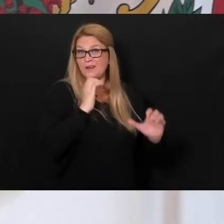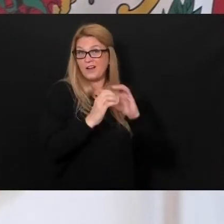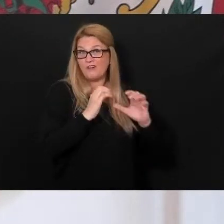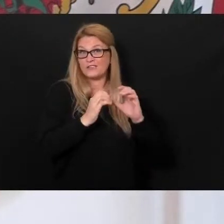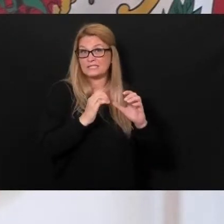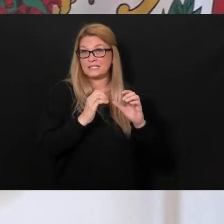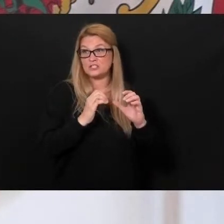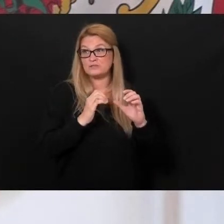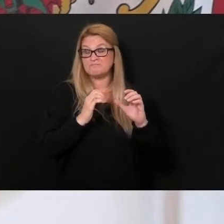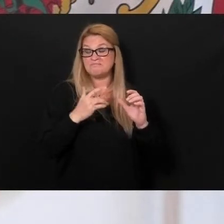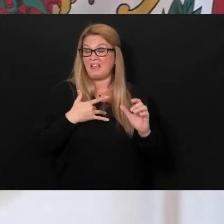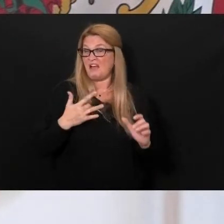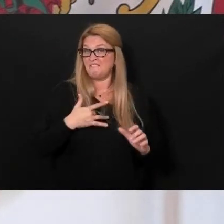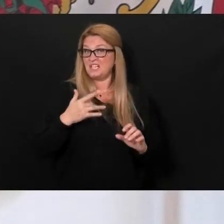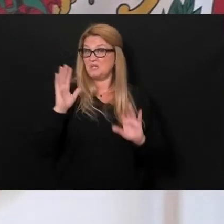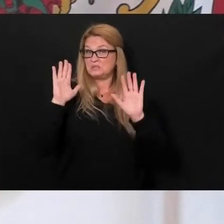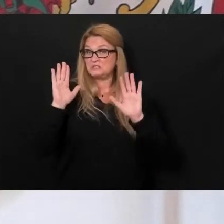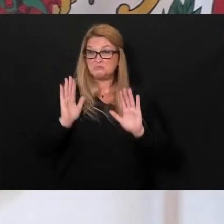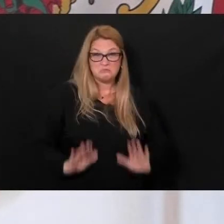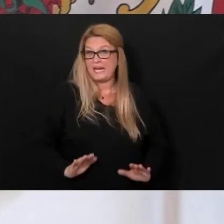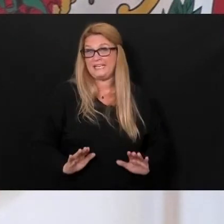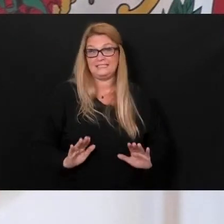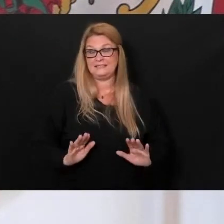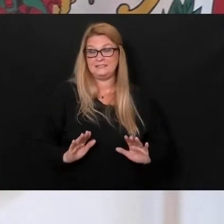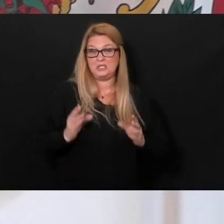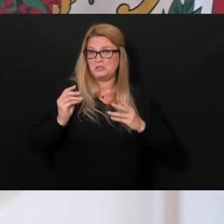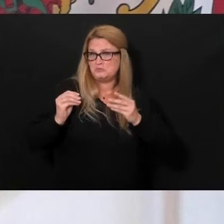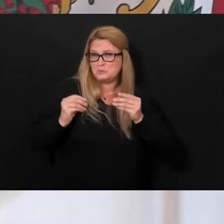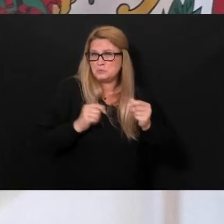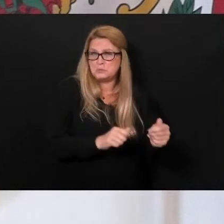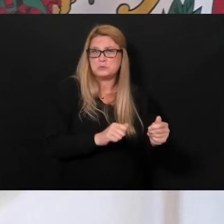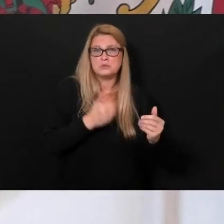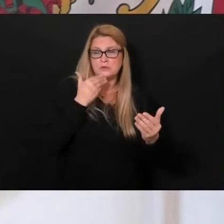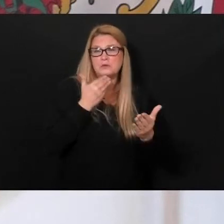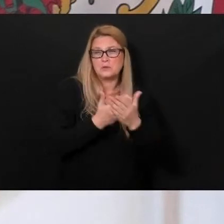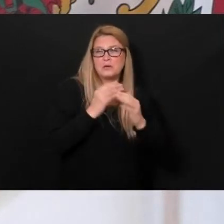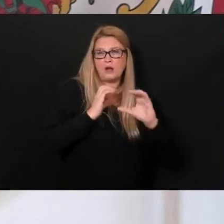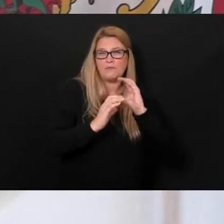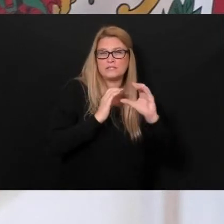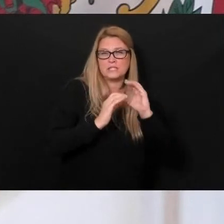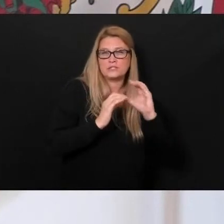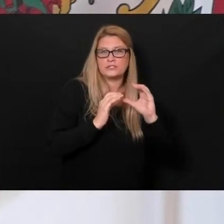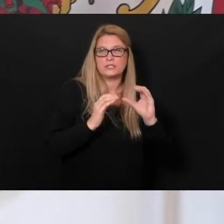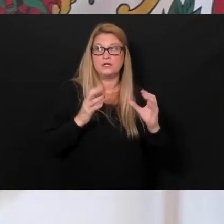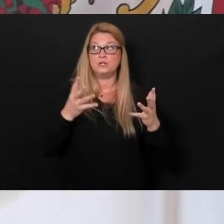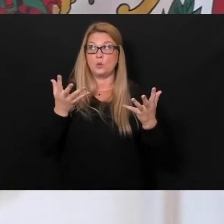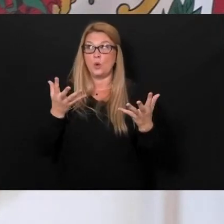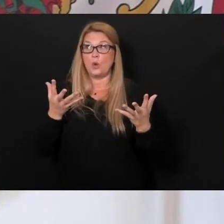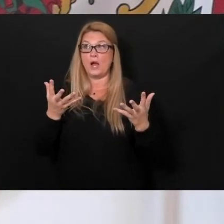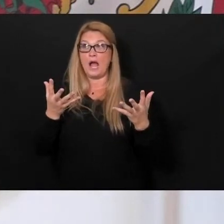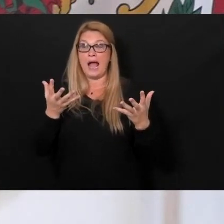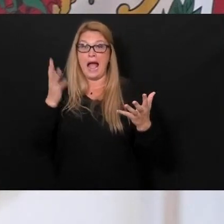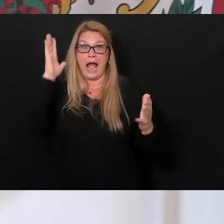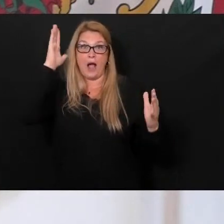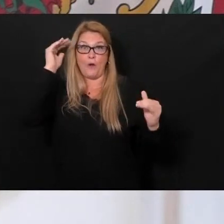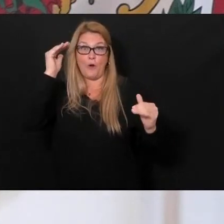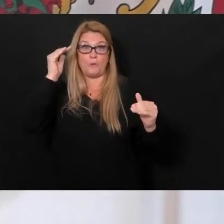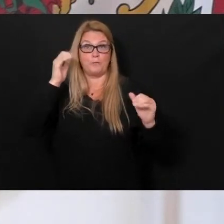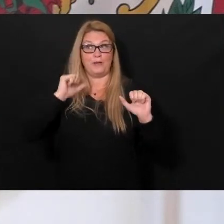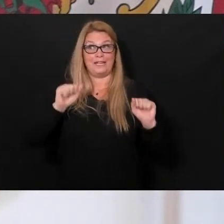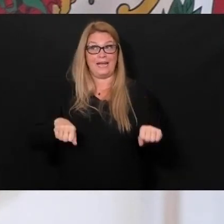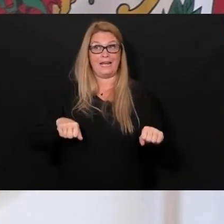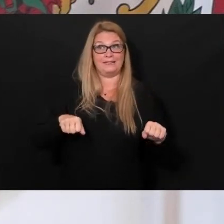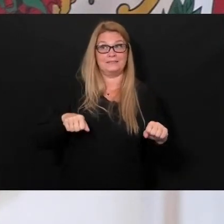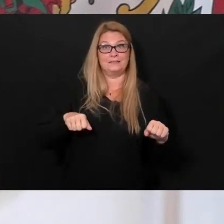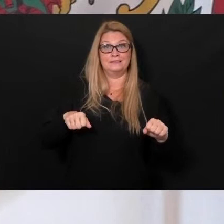him, it was a great conversation. I hope we can really build on it and everything. You know, I don't know how to